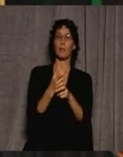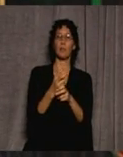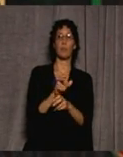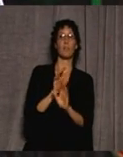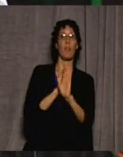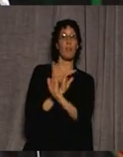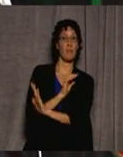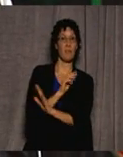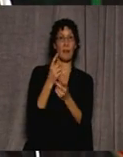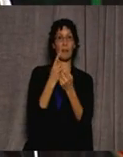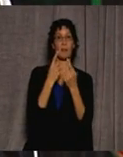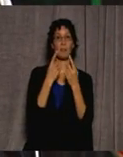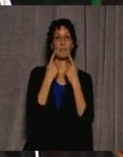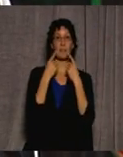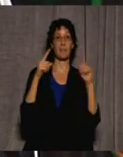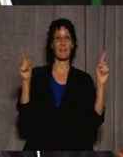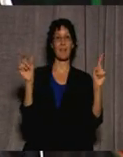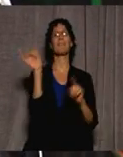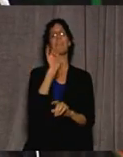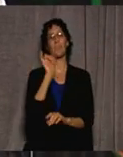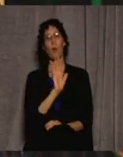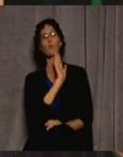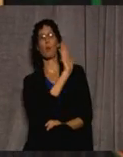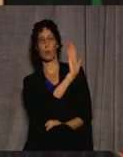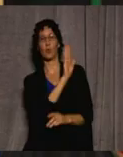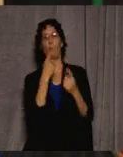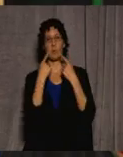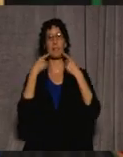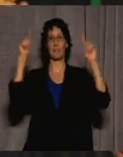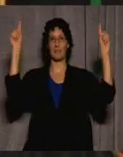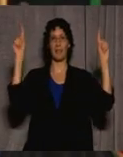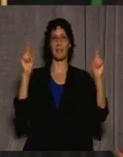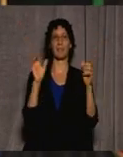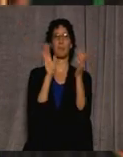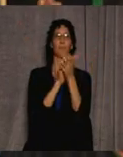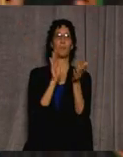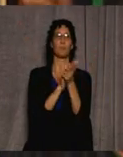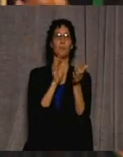success is also your success.